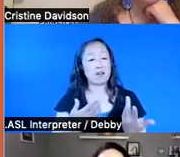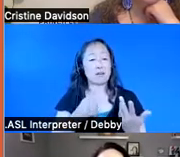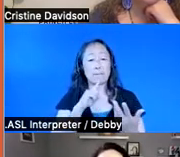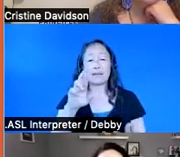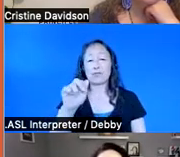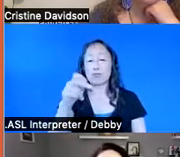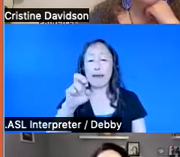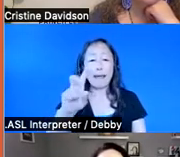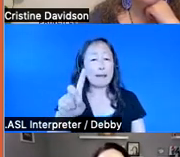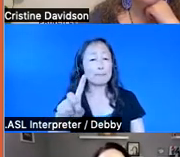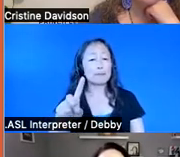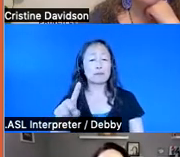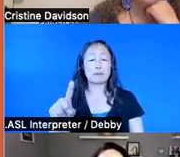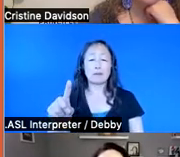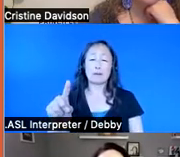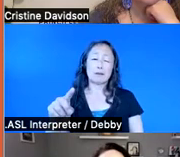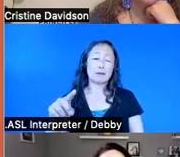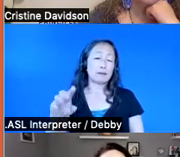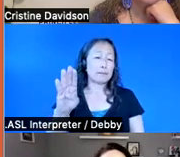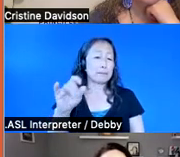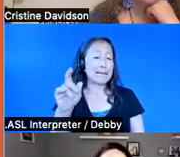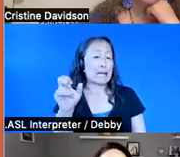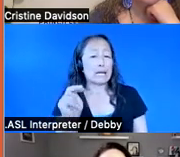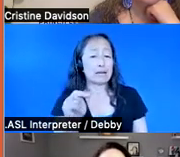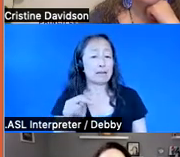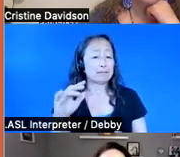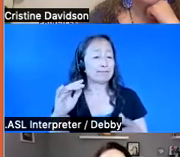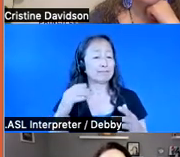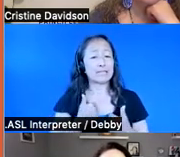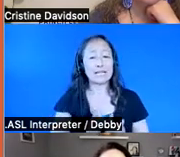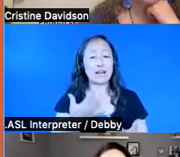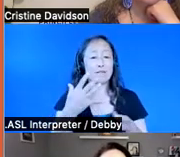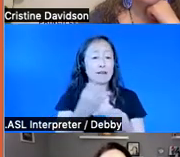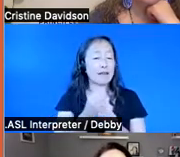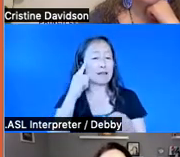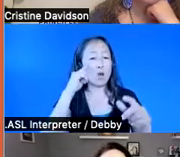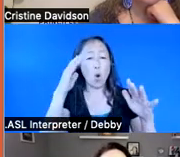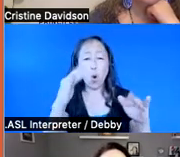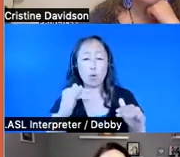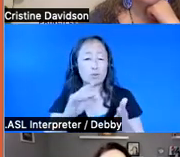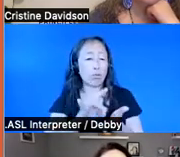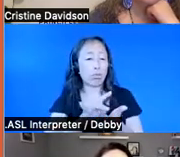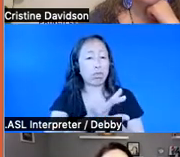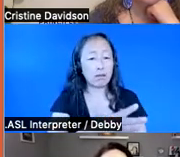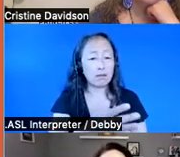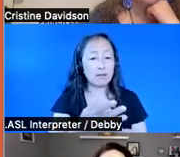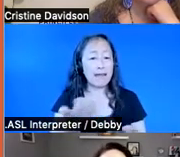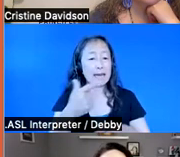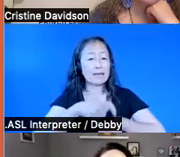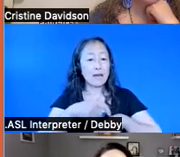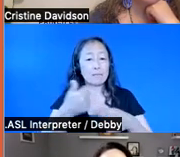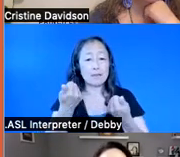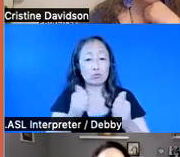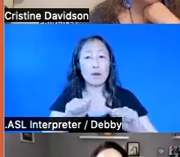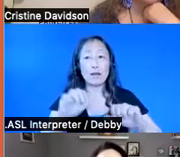their hopes stepped on anytime they try to do something about it. And that's from an article, it's been some years now